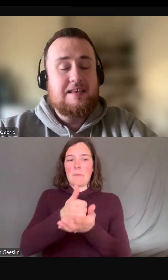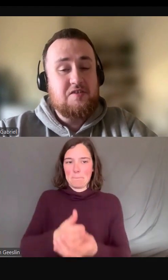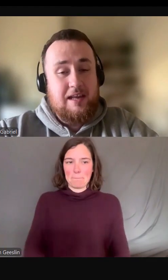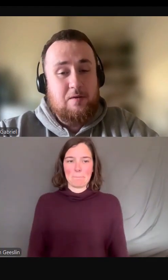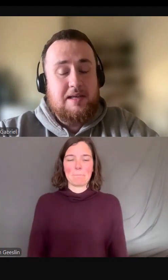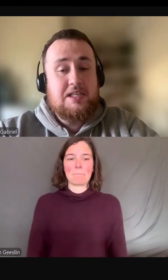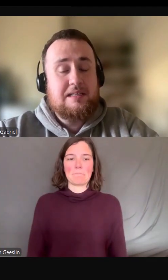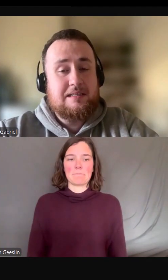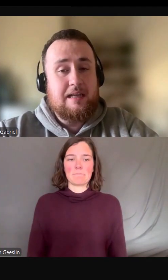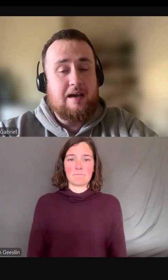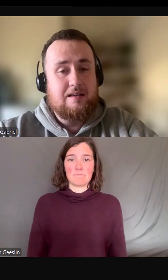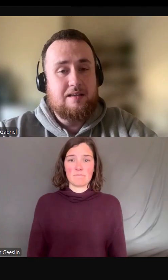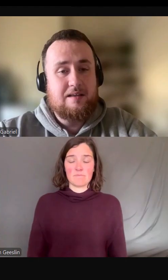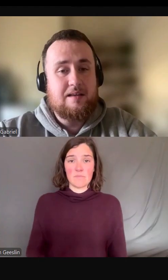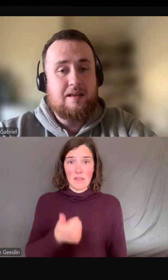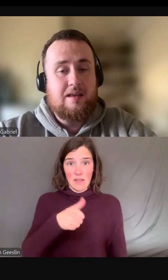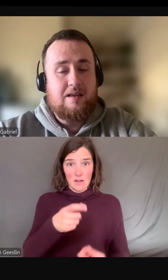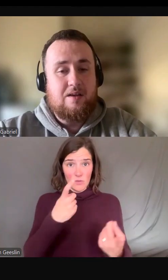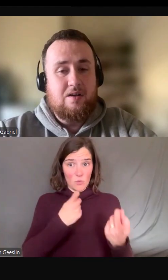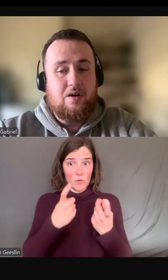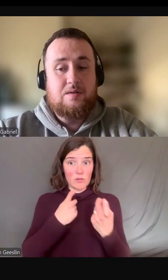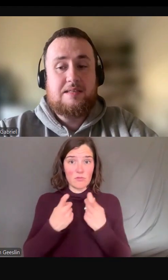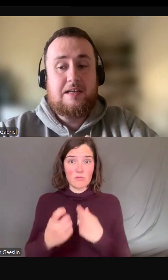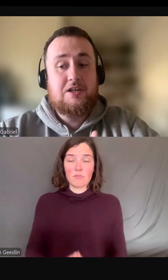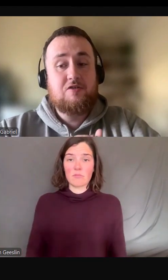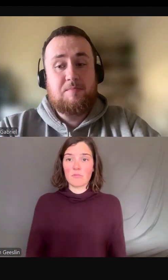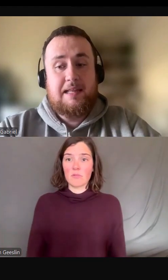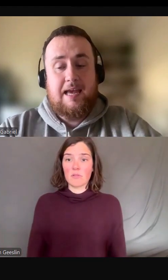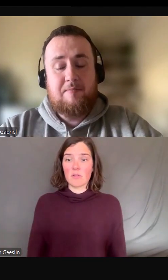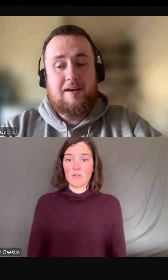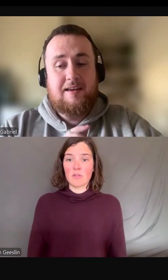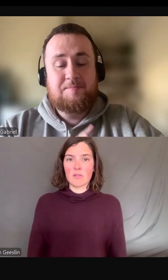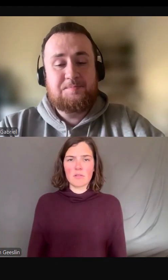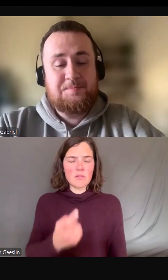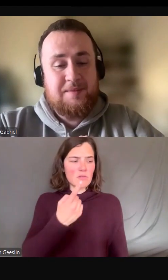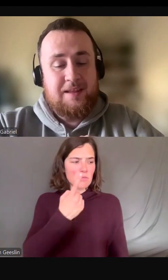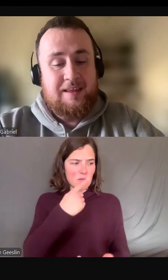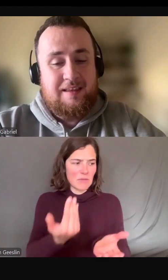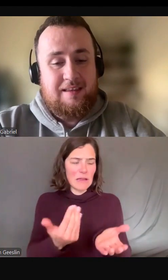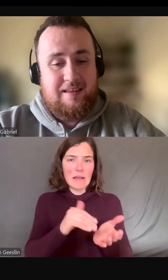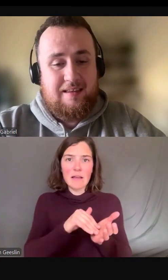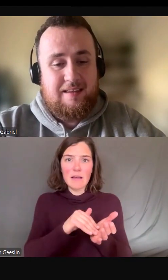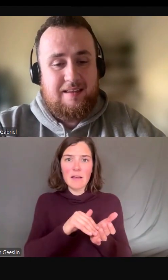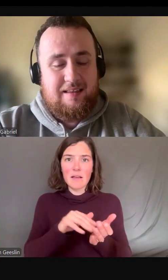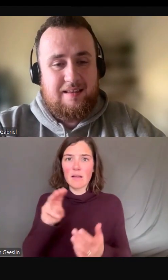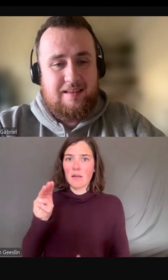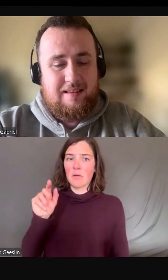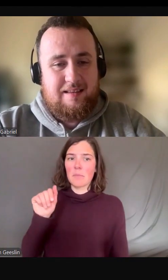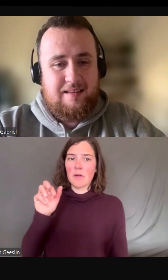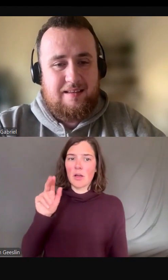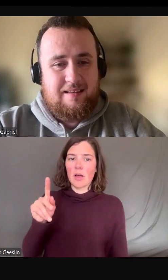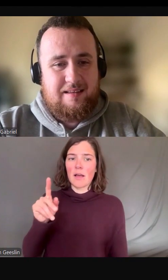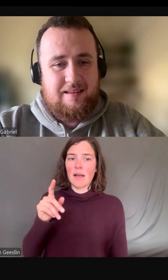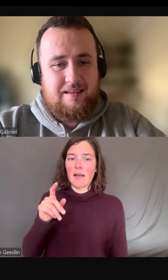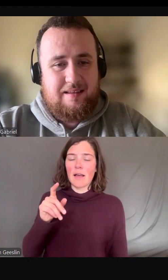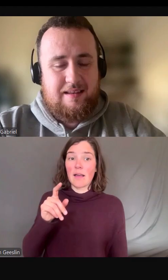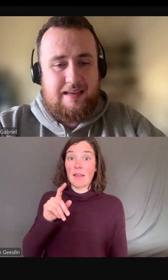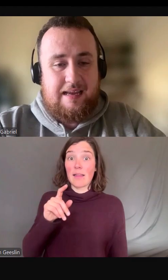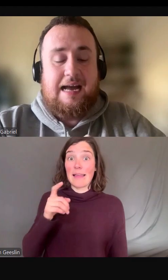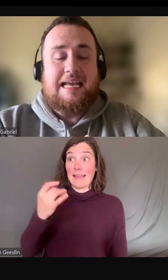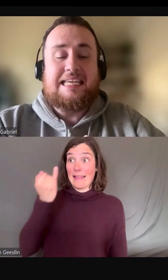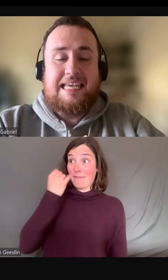Is there any question? Oh, could you repeat that, Mark? I said the answers would be great.